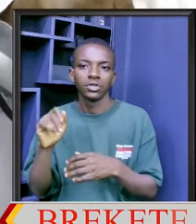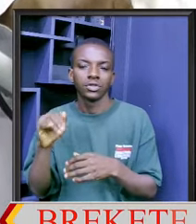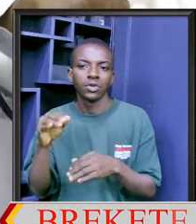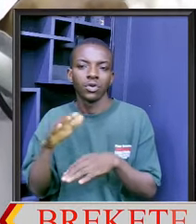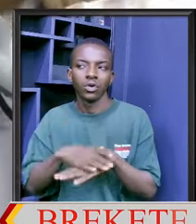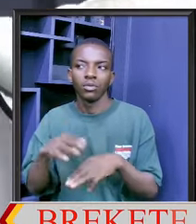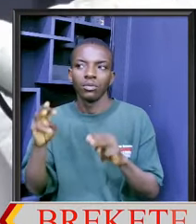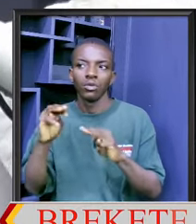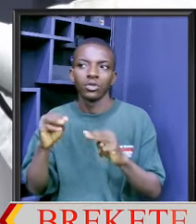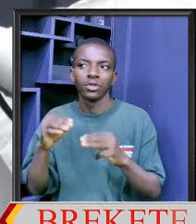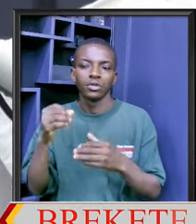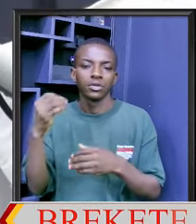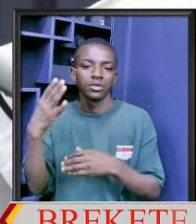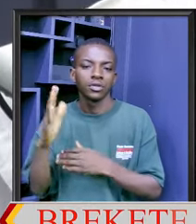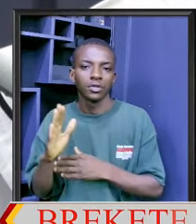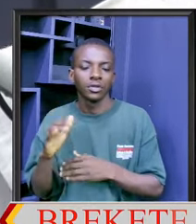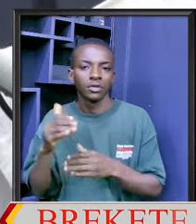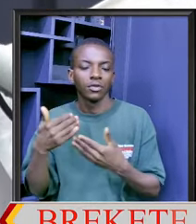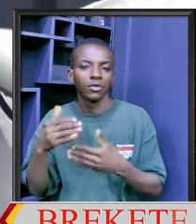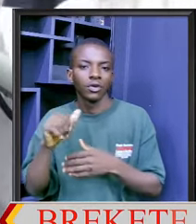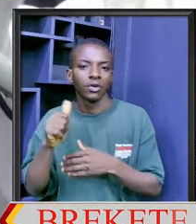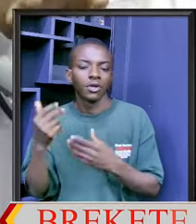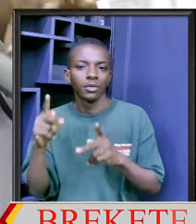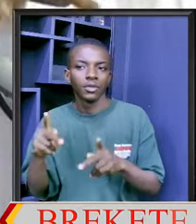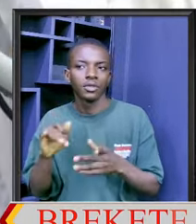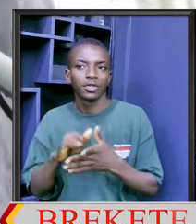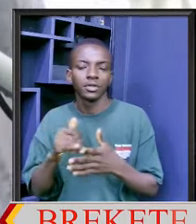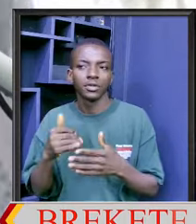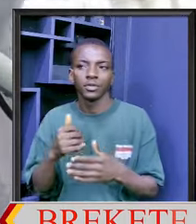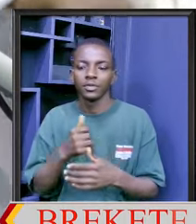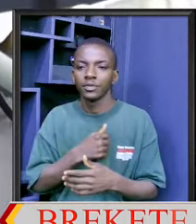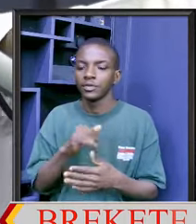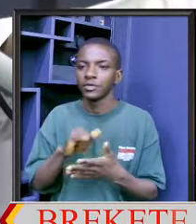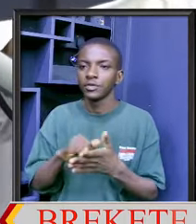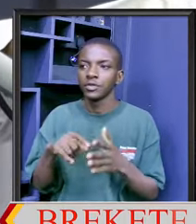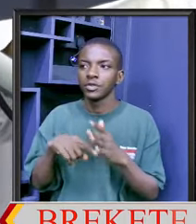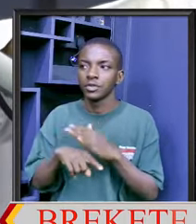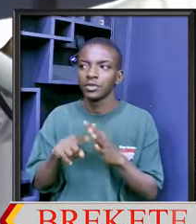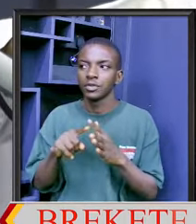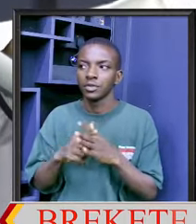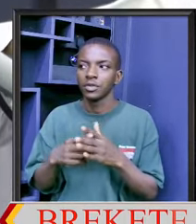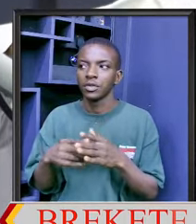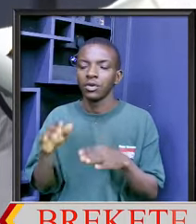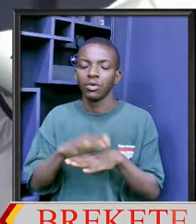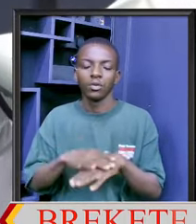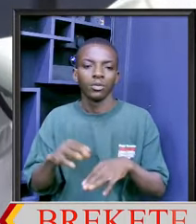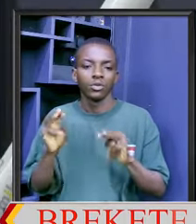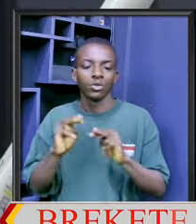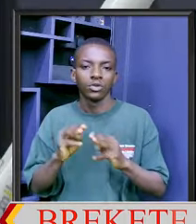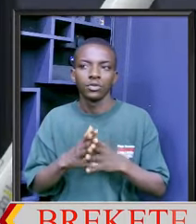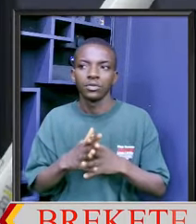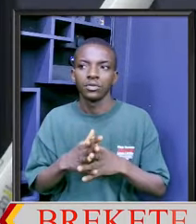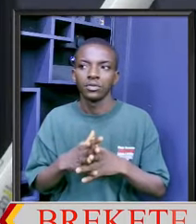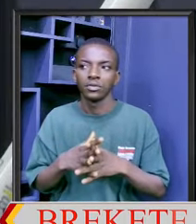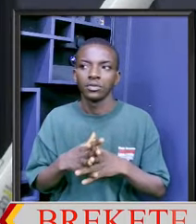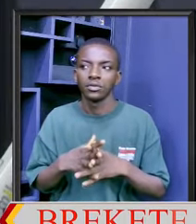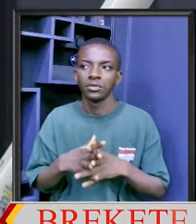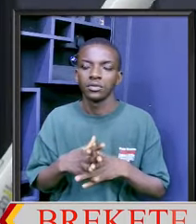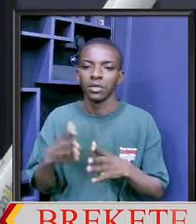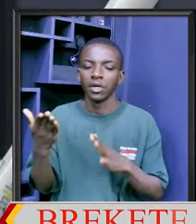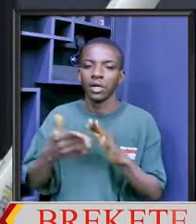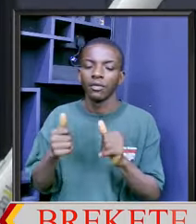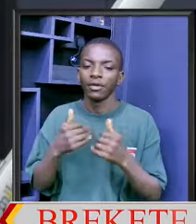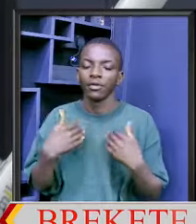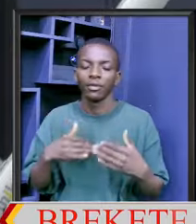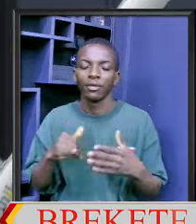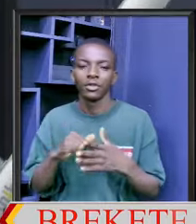Monday by the grace of God before any other person. We hakuri kuni za kupare shugo ranan litening Allah kere. On behalf